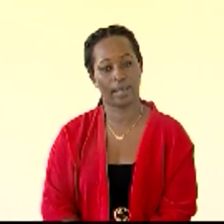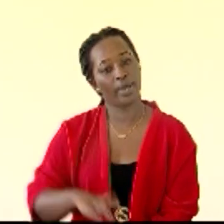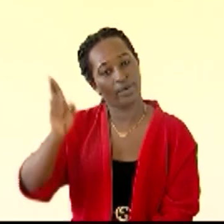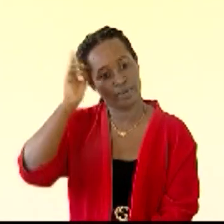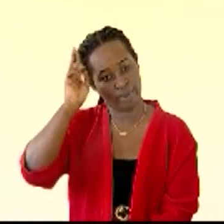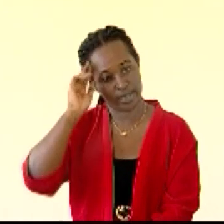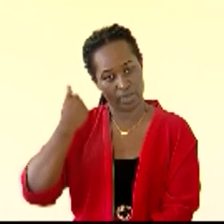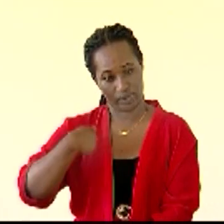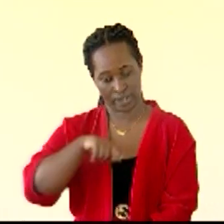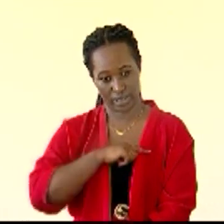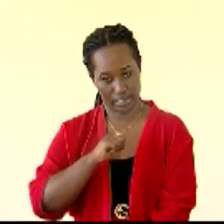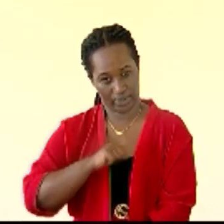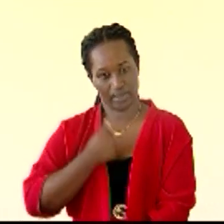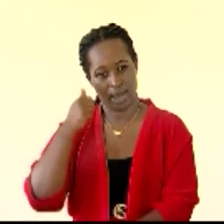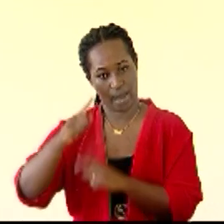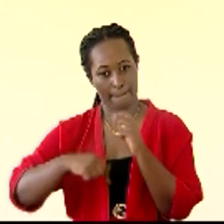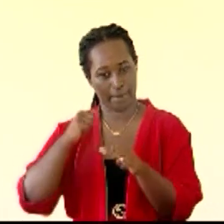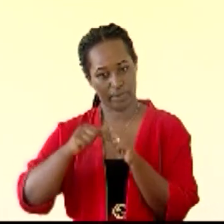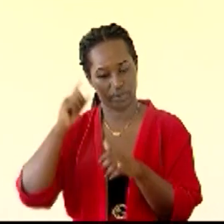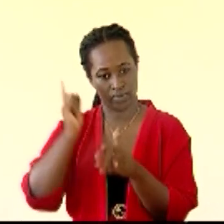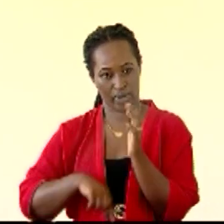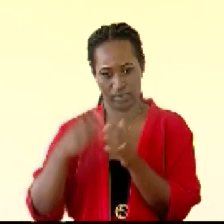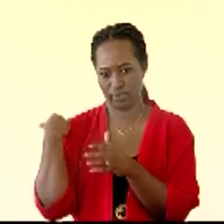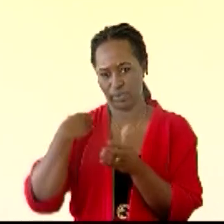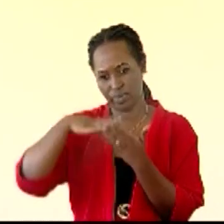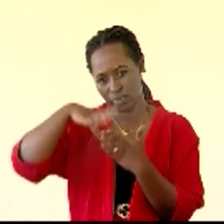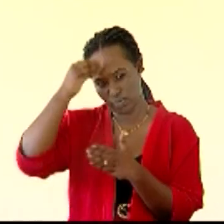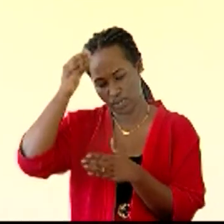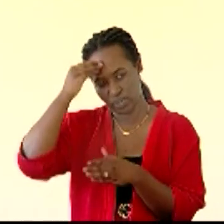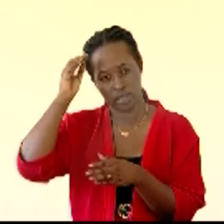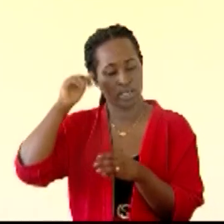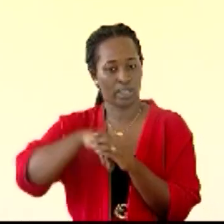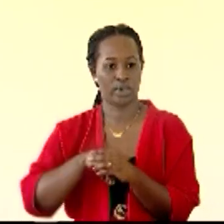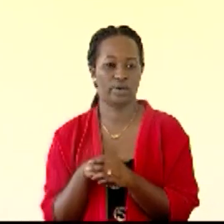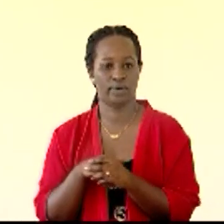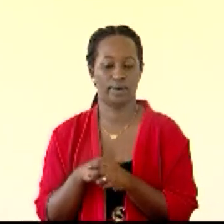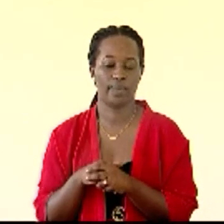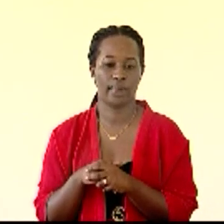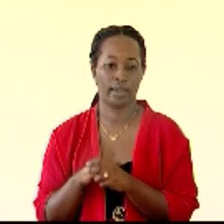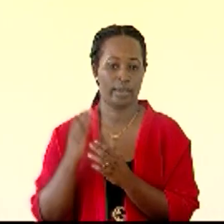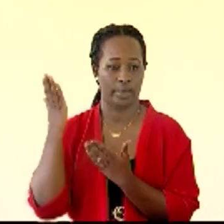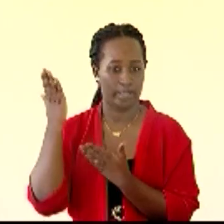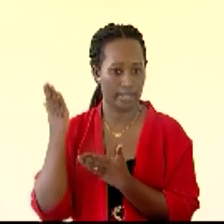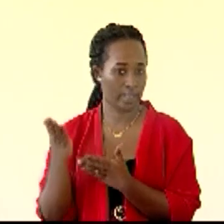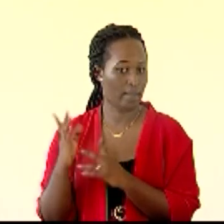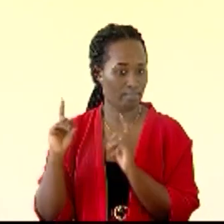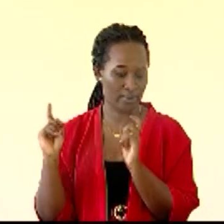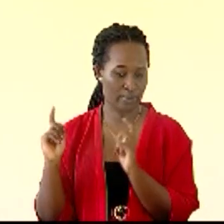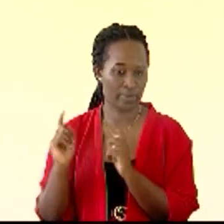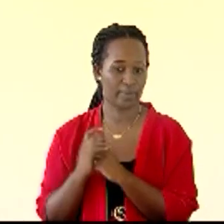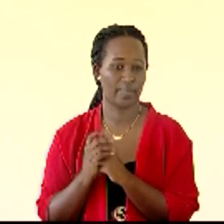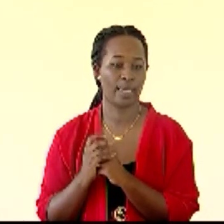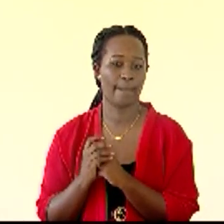reminding ourselves of what we have been going through in the previous lesson. So here is a quick go. Take it